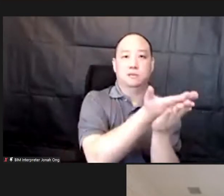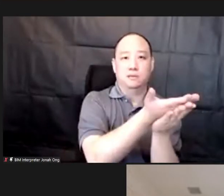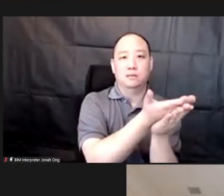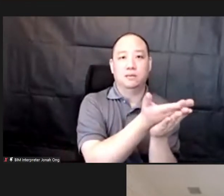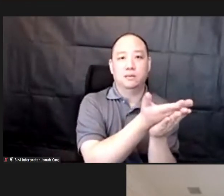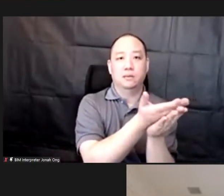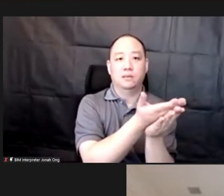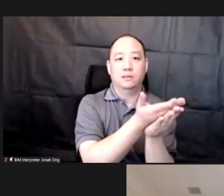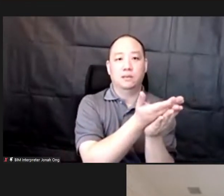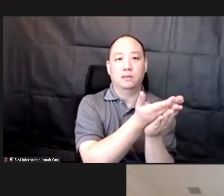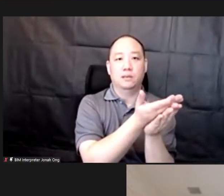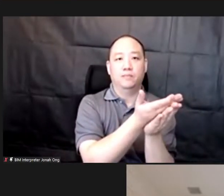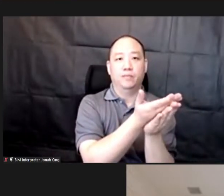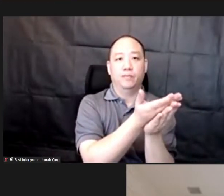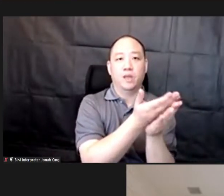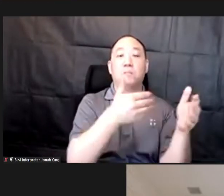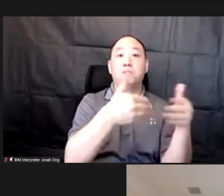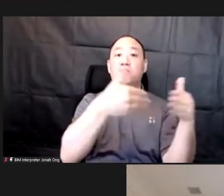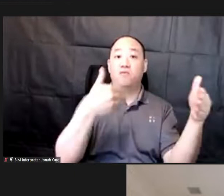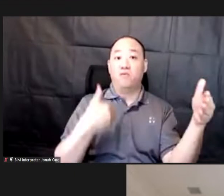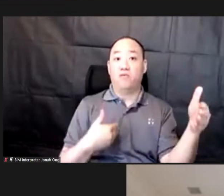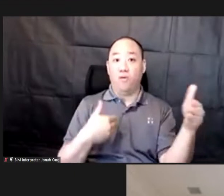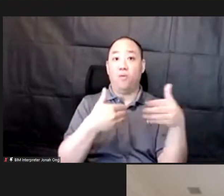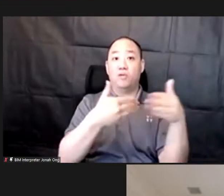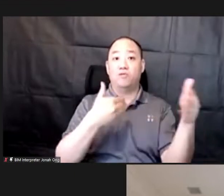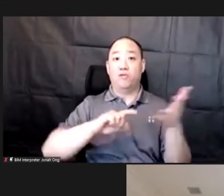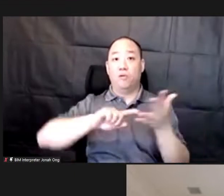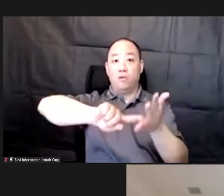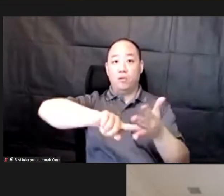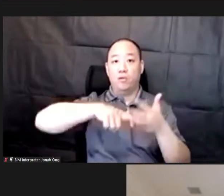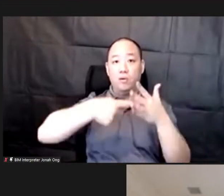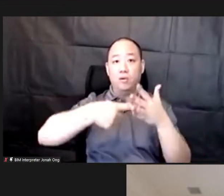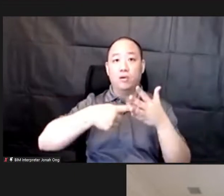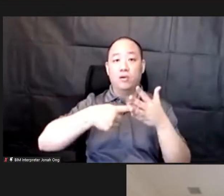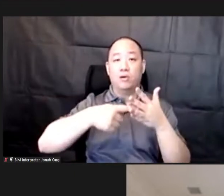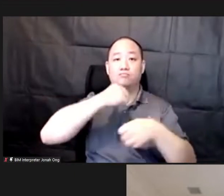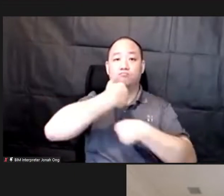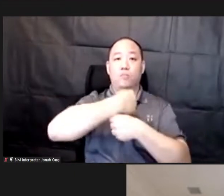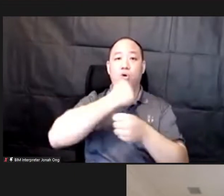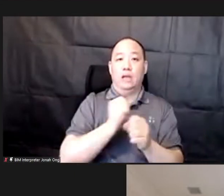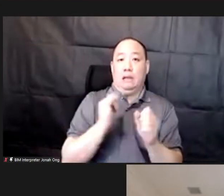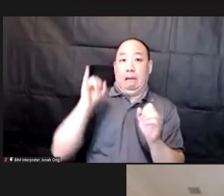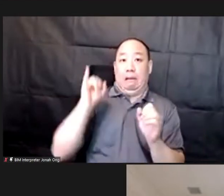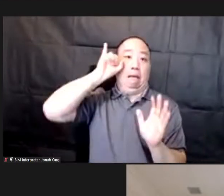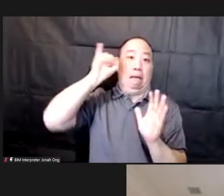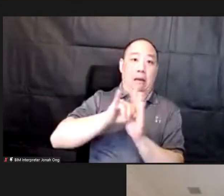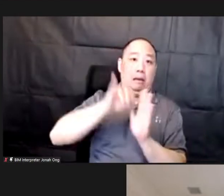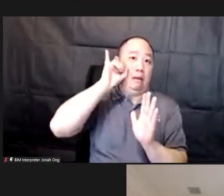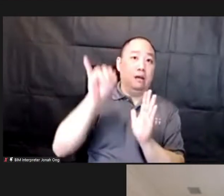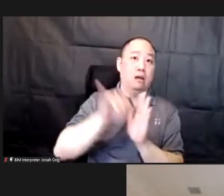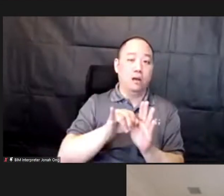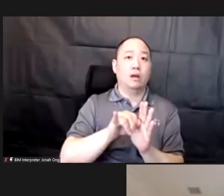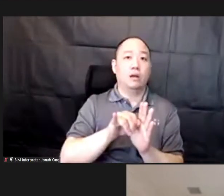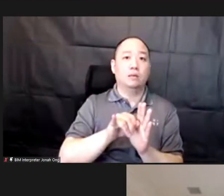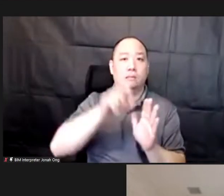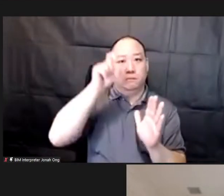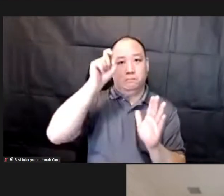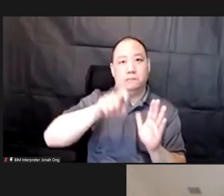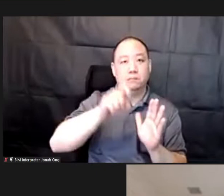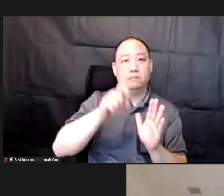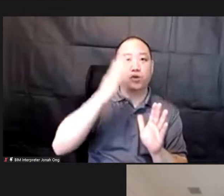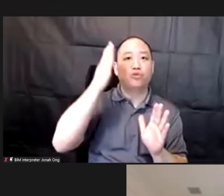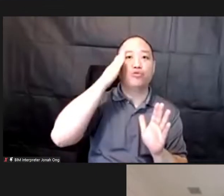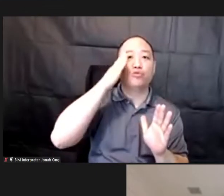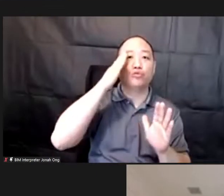Malaysians begin to understand national issues, begin to form their identity surrounding what the country means to them, right? So bringing it to the